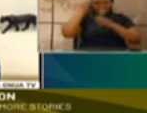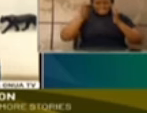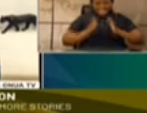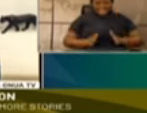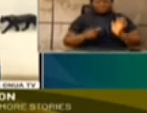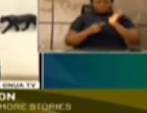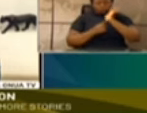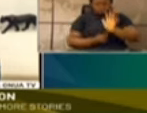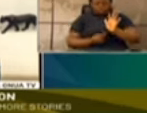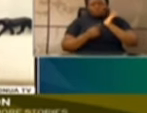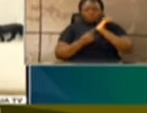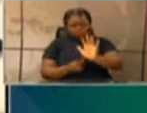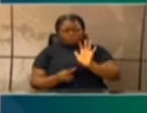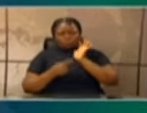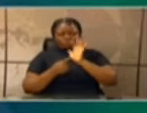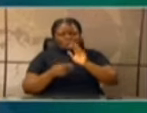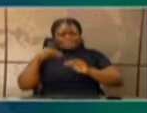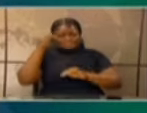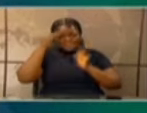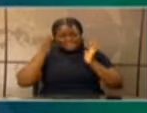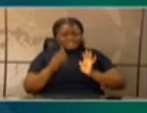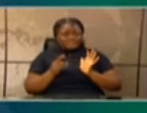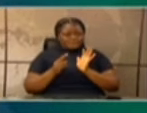Amakwata, and other road ministers.